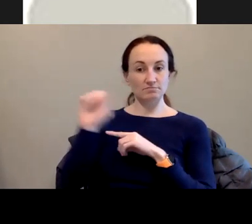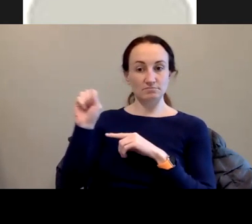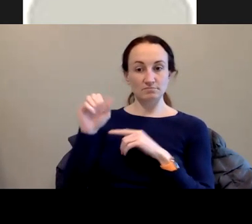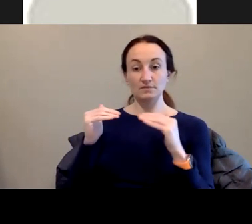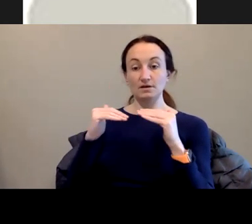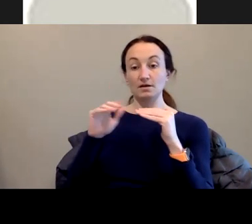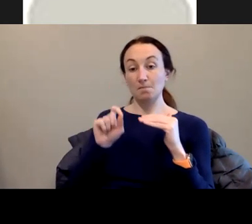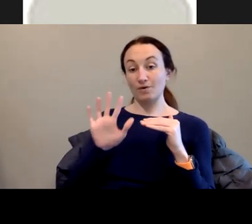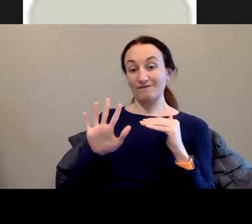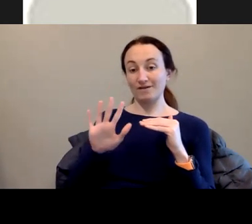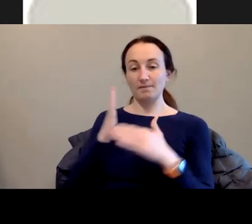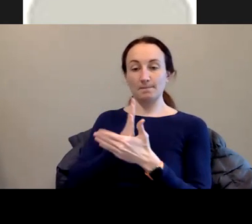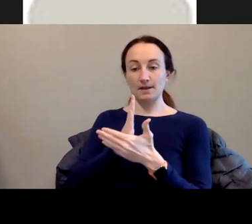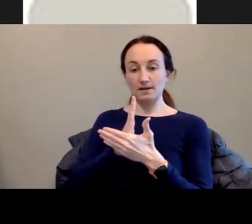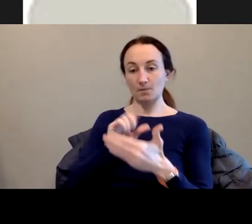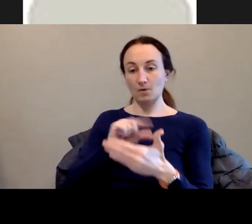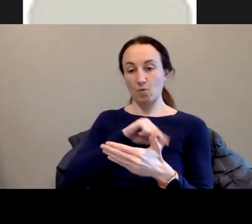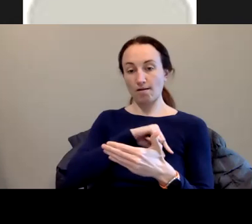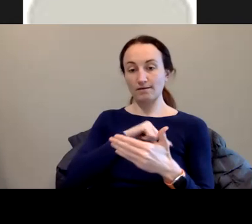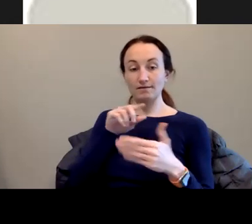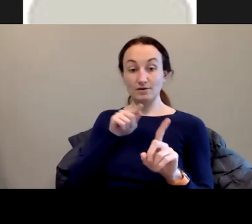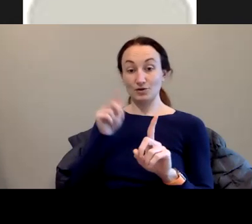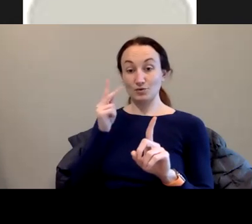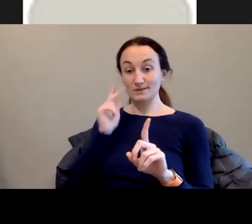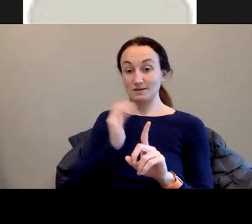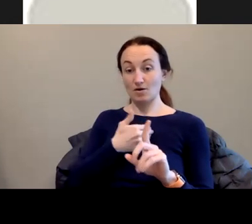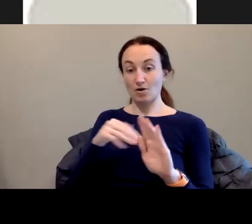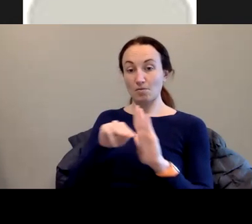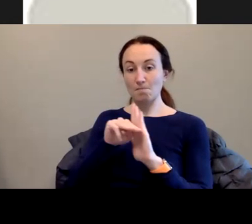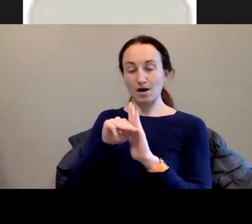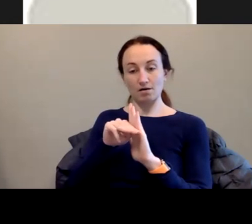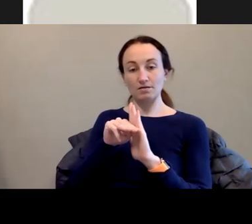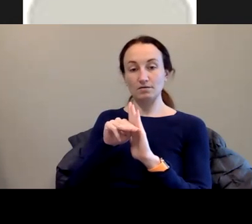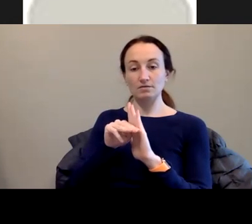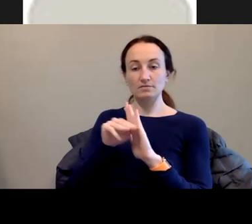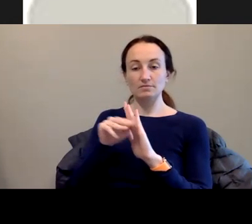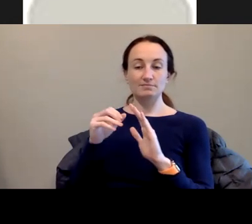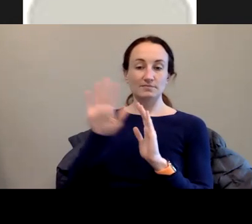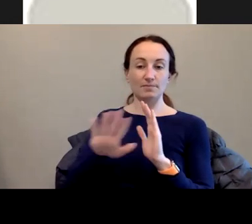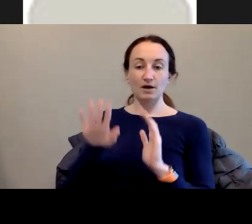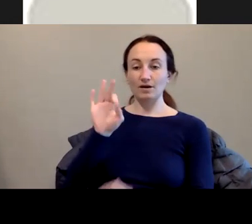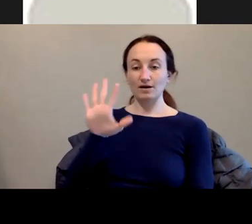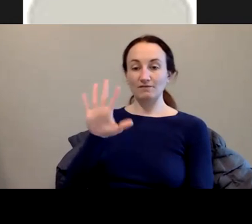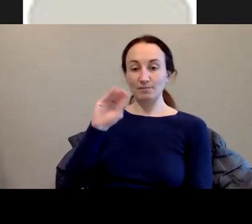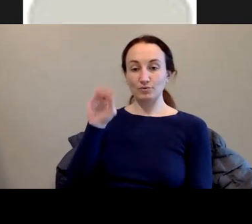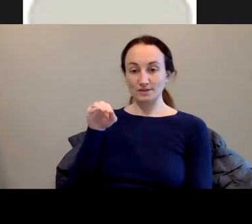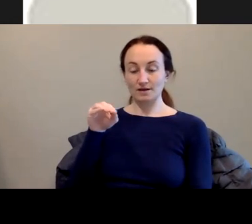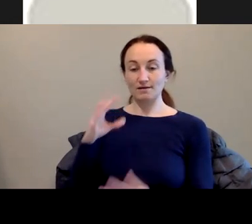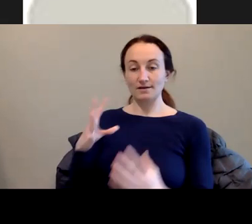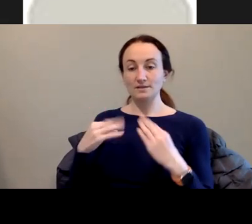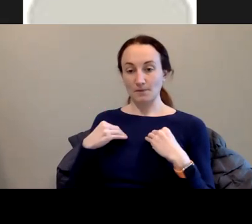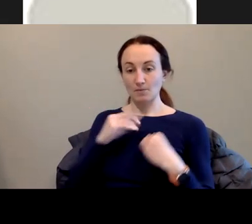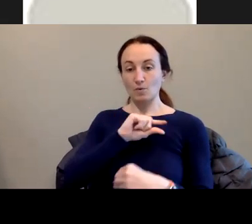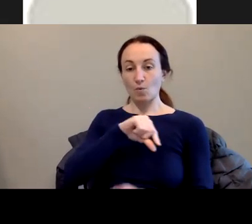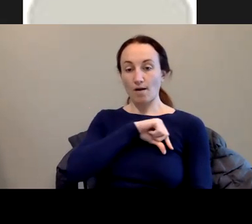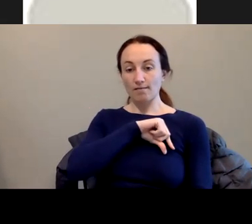0.5, then it's medium quality. And you can see that our model actually could produce around 95% acceptable